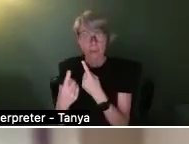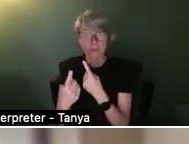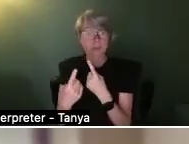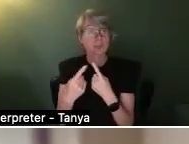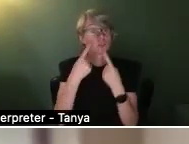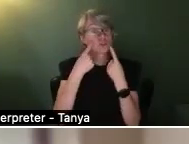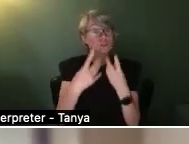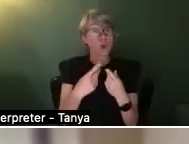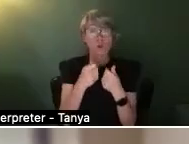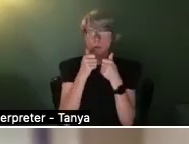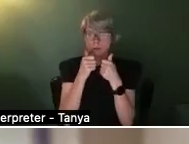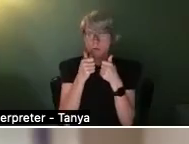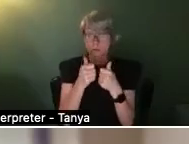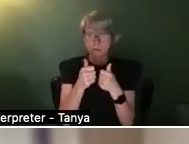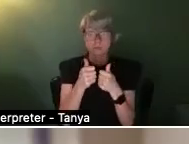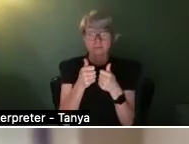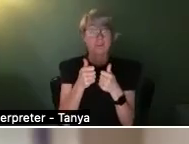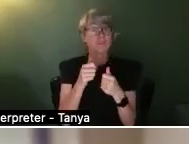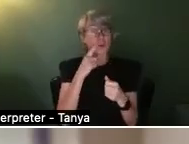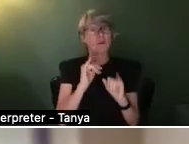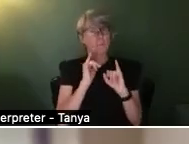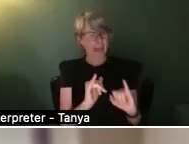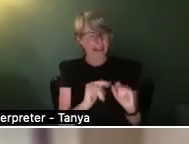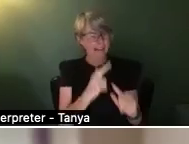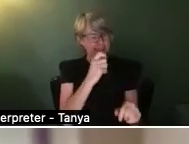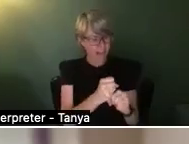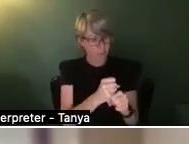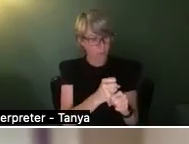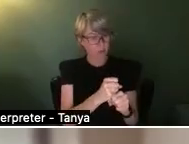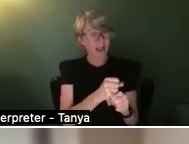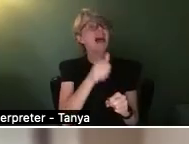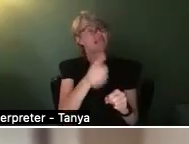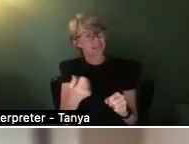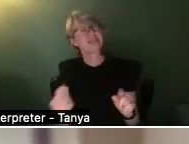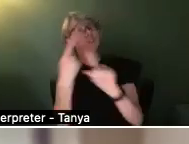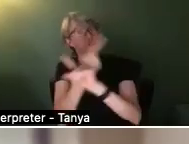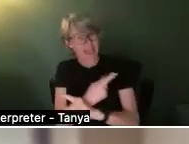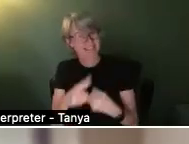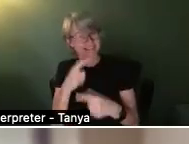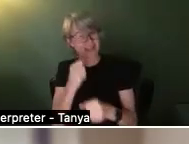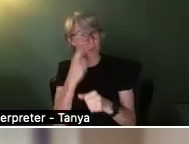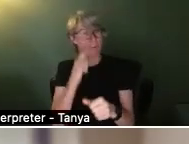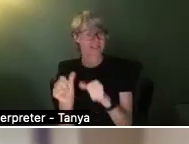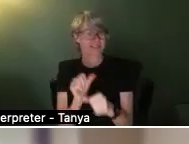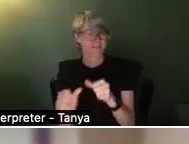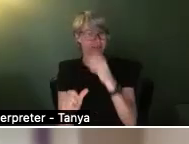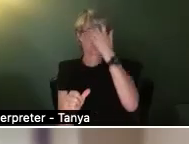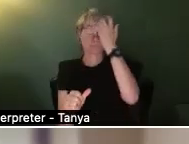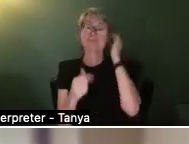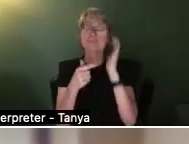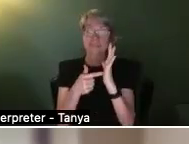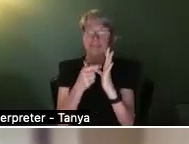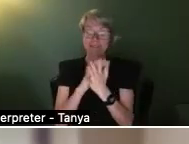communication and use reasonable adjustments. Tali was involved in reviewing the scripts, watching the filming, and reviewing the